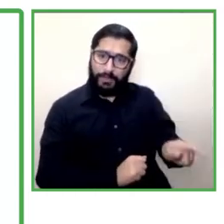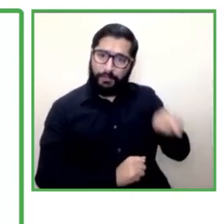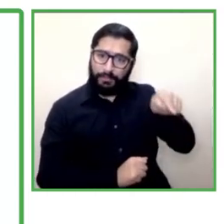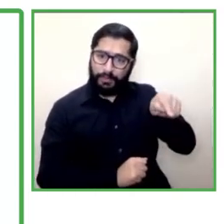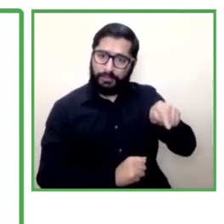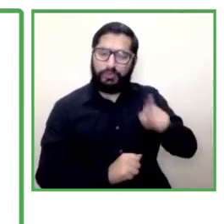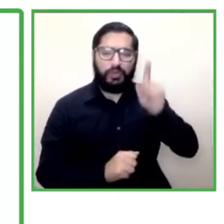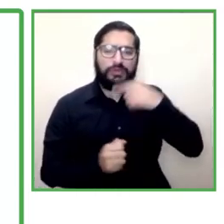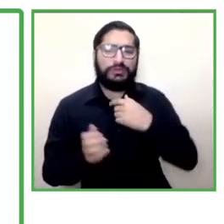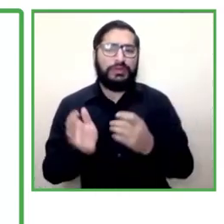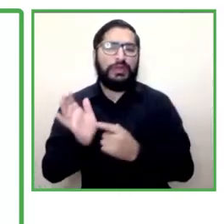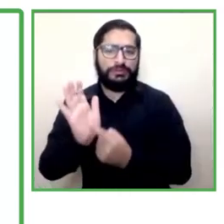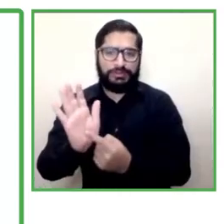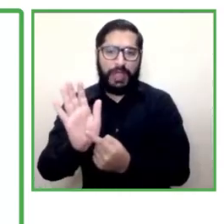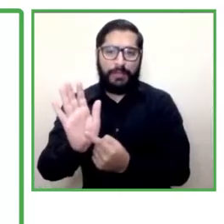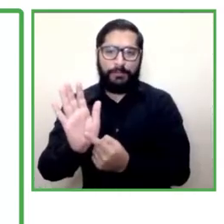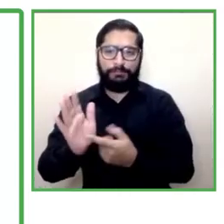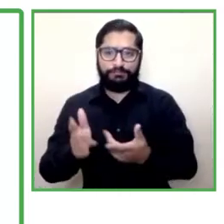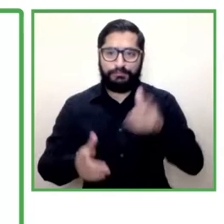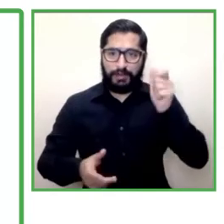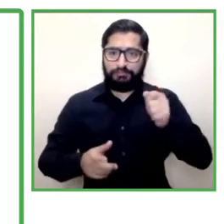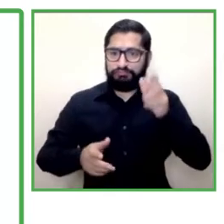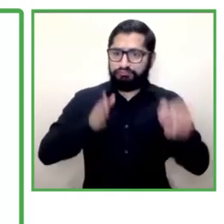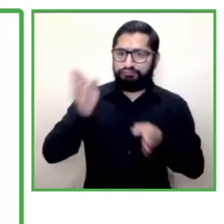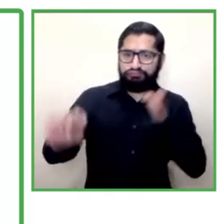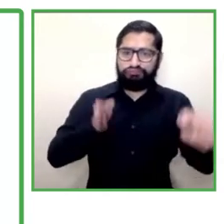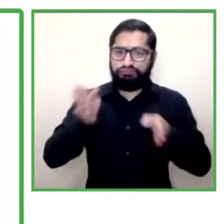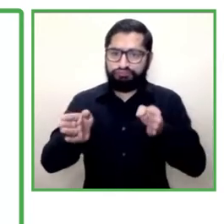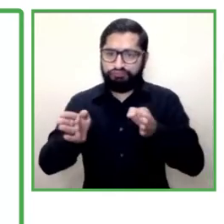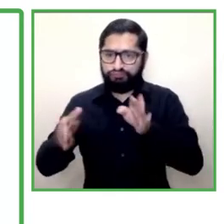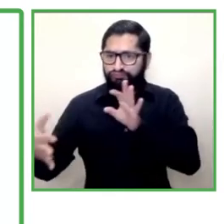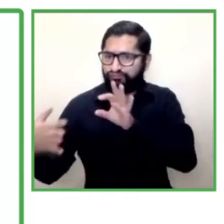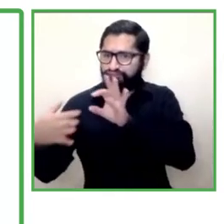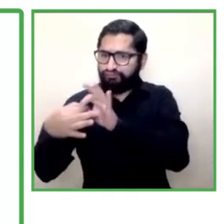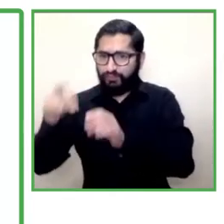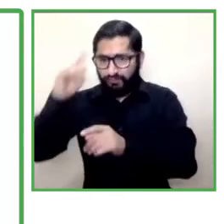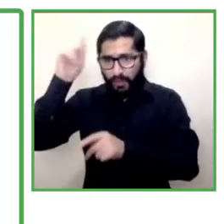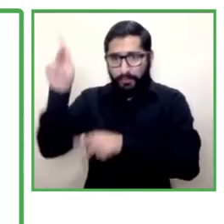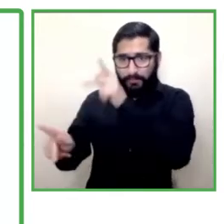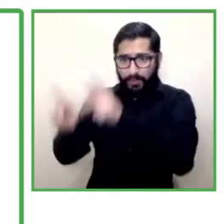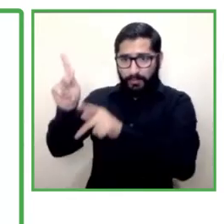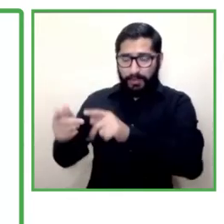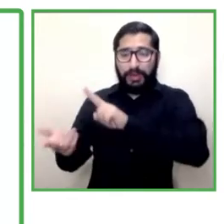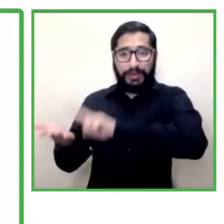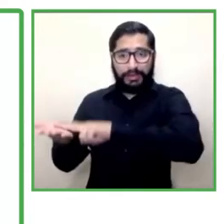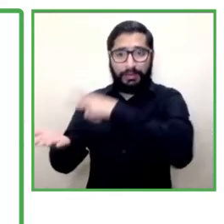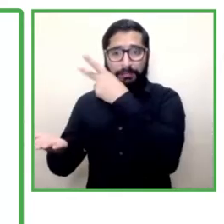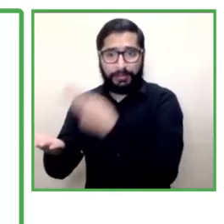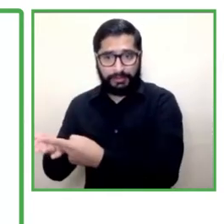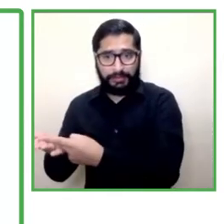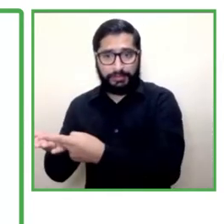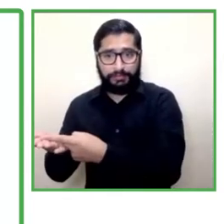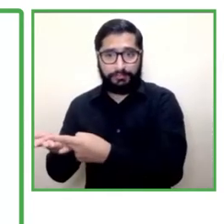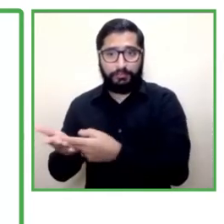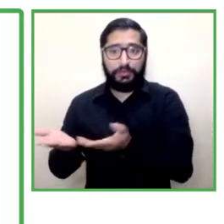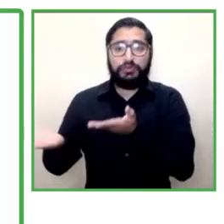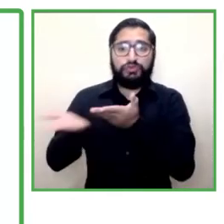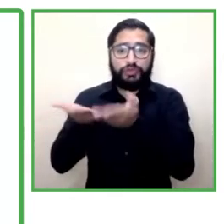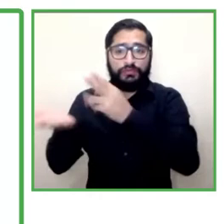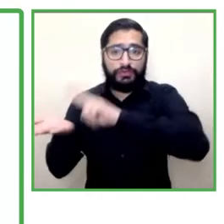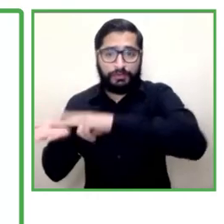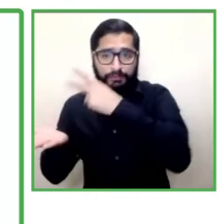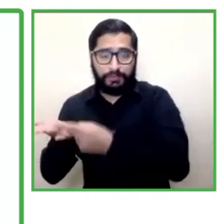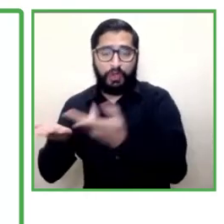anyone needs a more accessible form of the app, they can have it, and they can have interpretation through a service